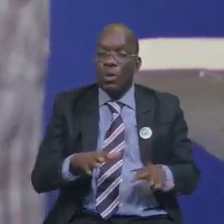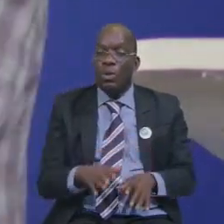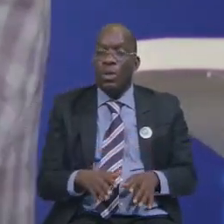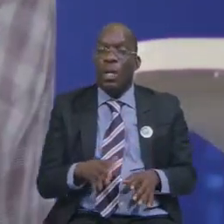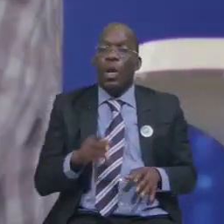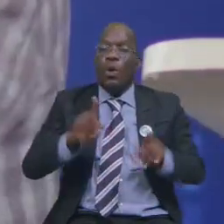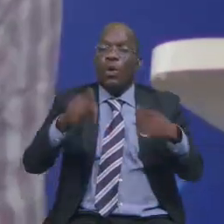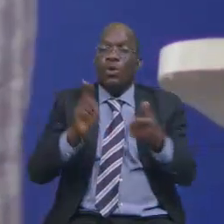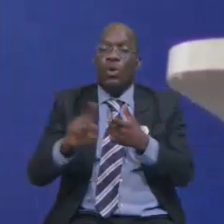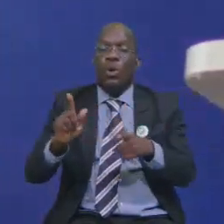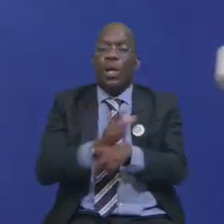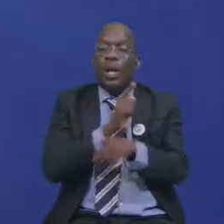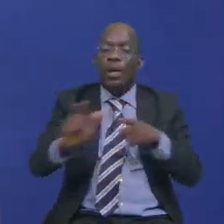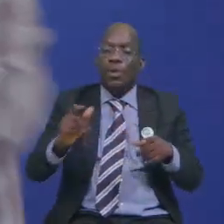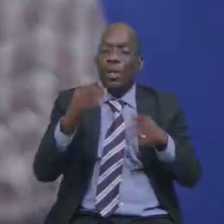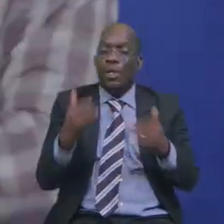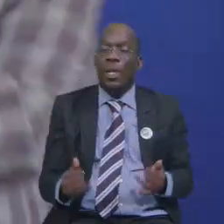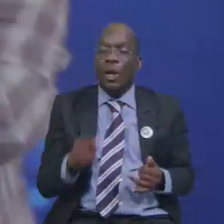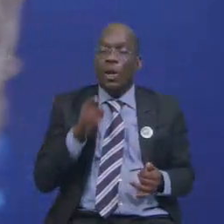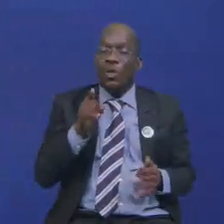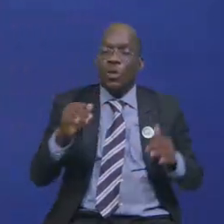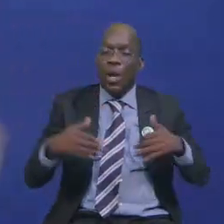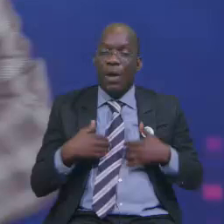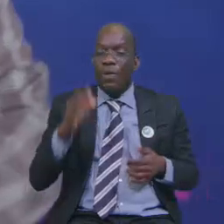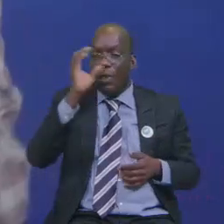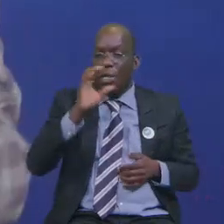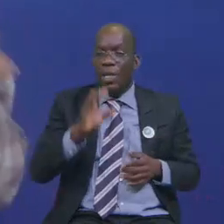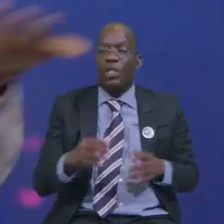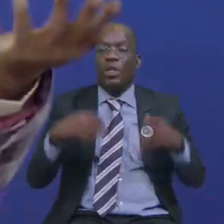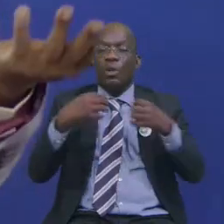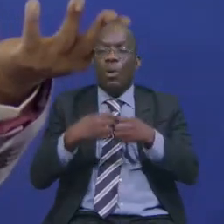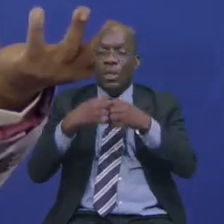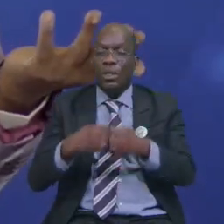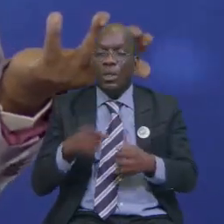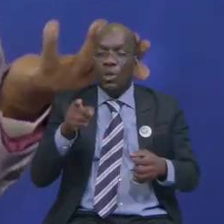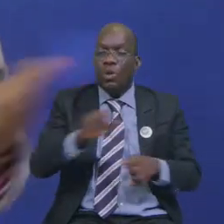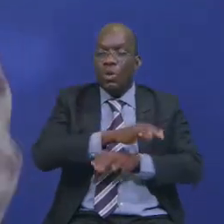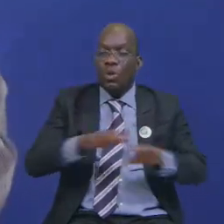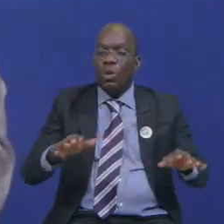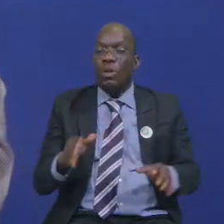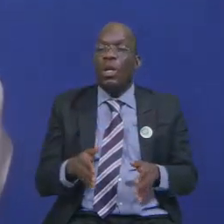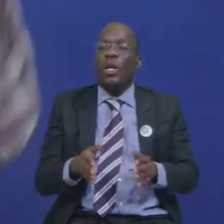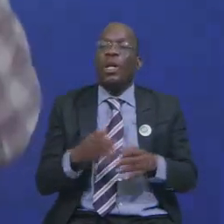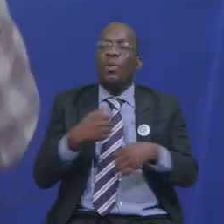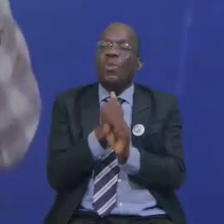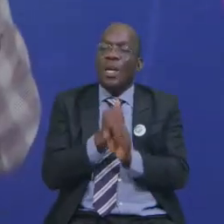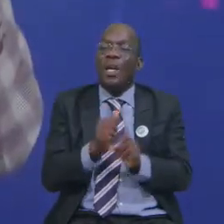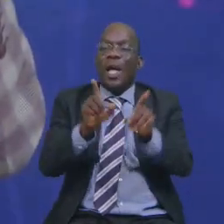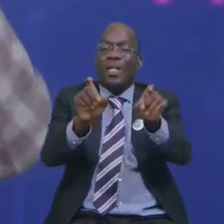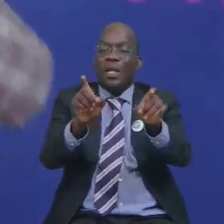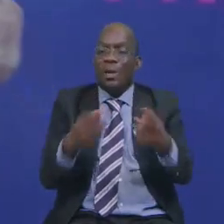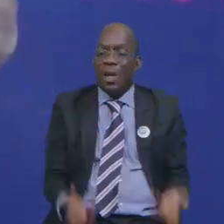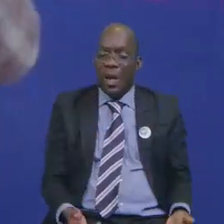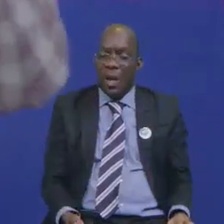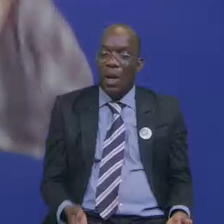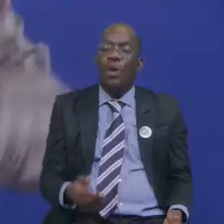library? Now we have, you know, the search engine that will search for this. You didn't even make any trial. Well, he'll just have